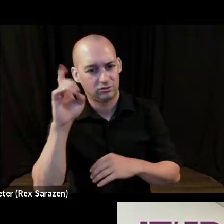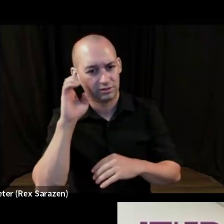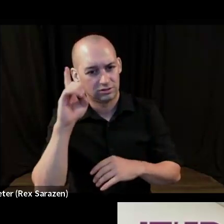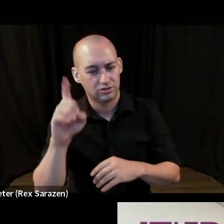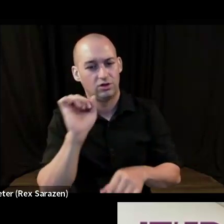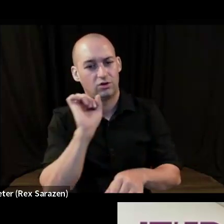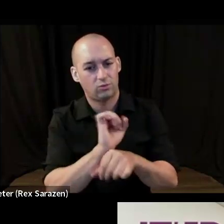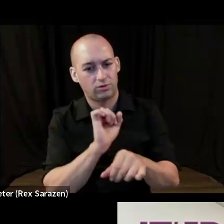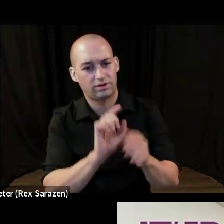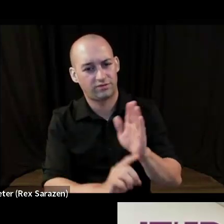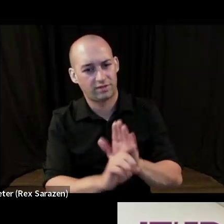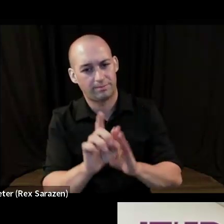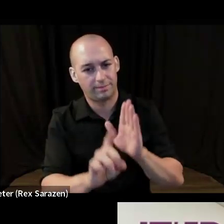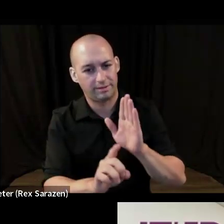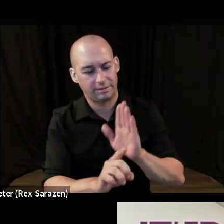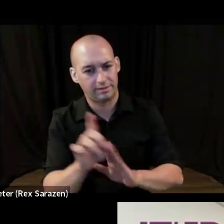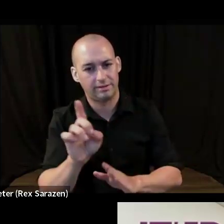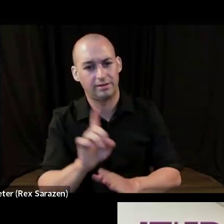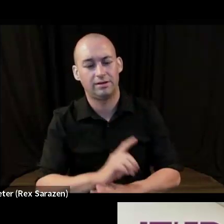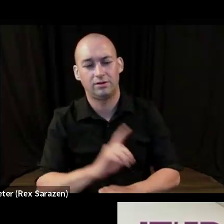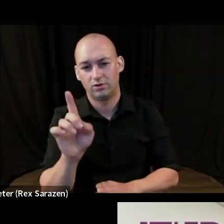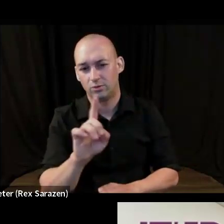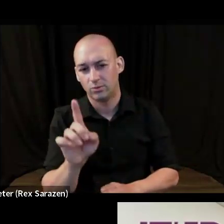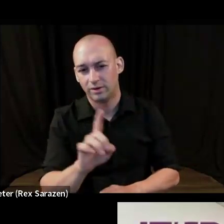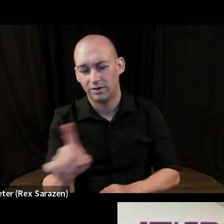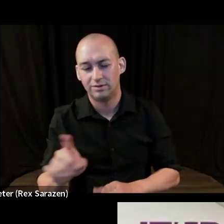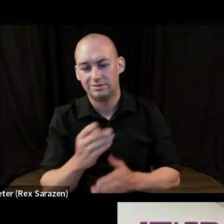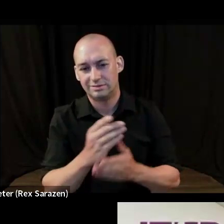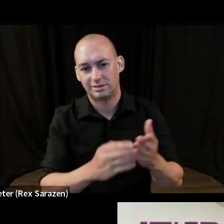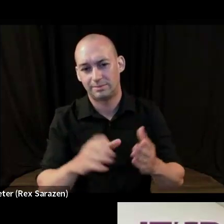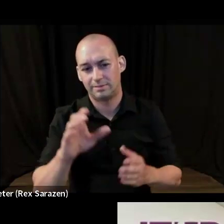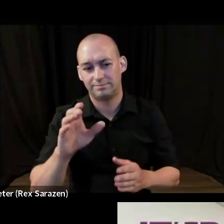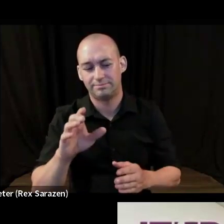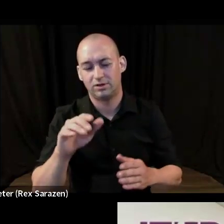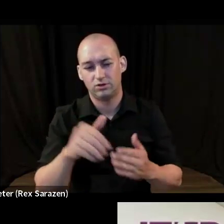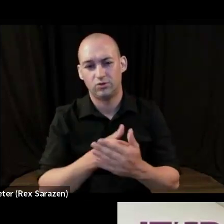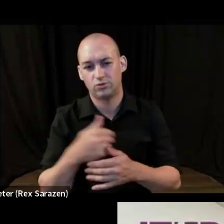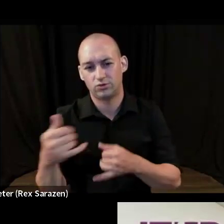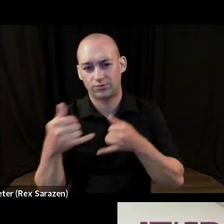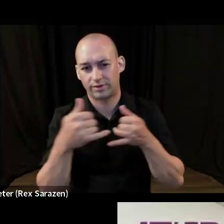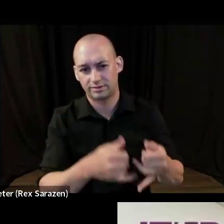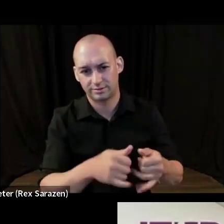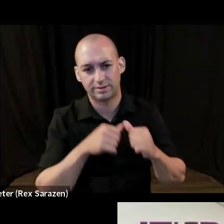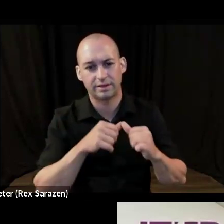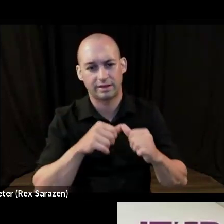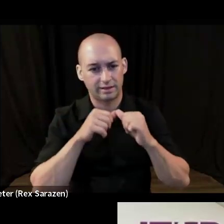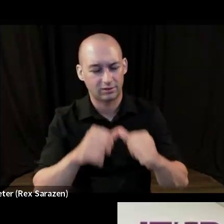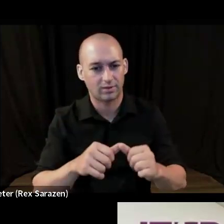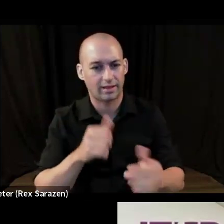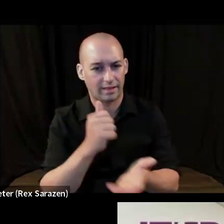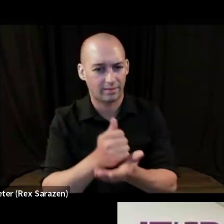workforce development, where some catalytic grants to continue to help build